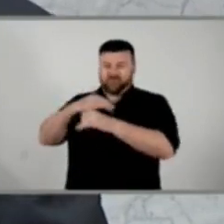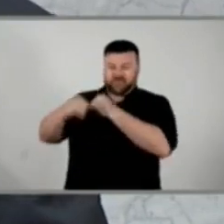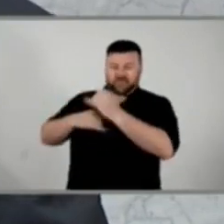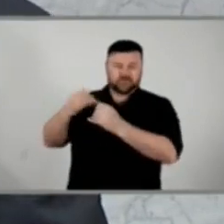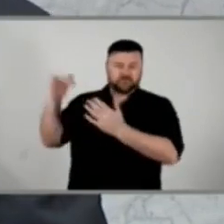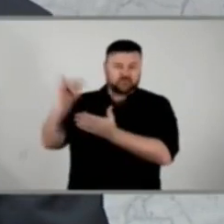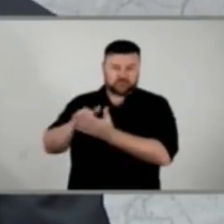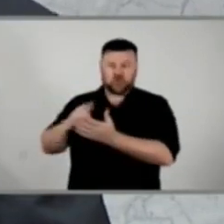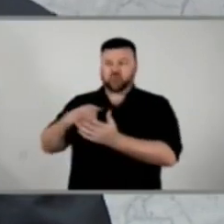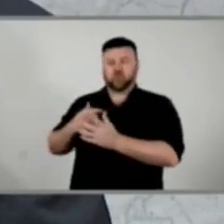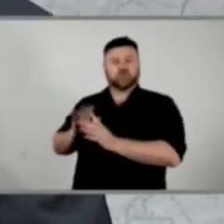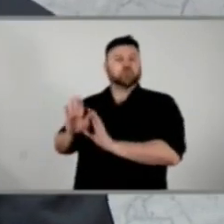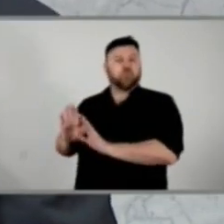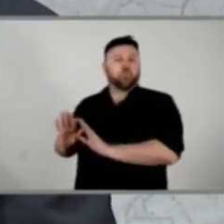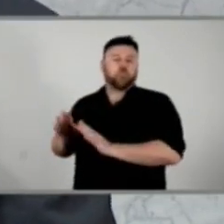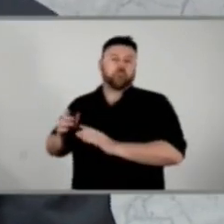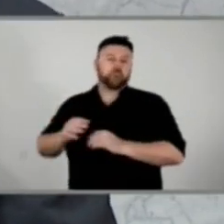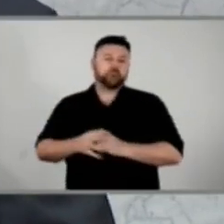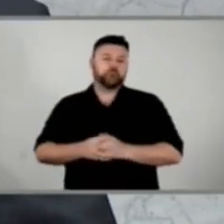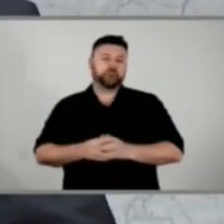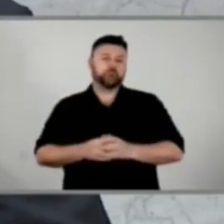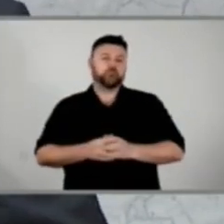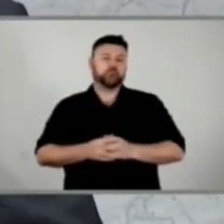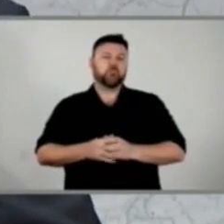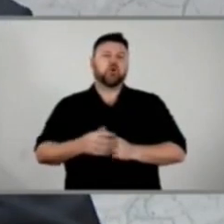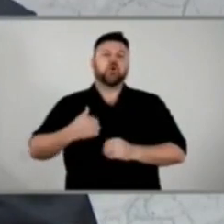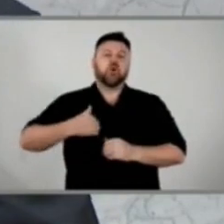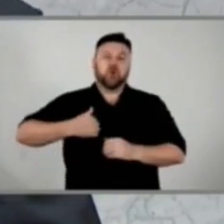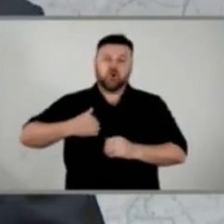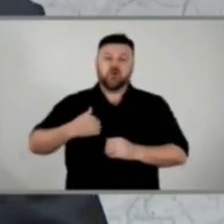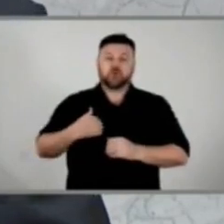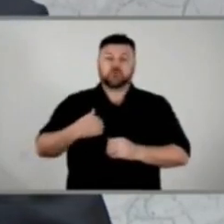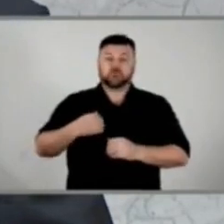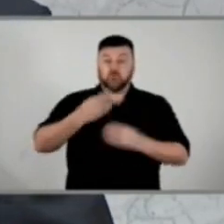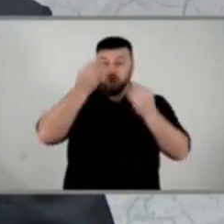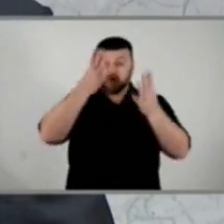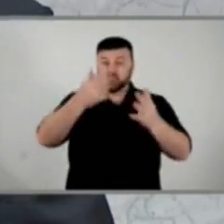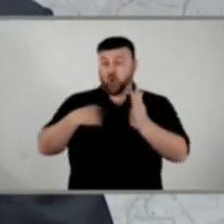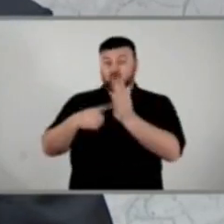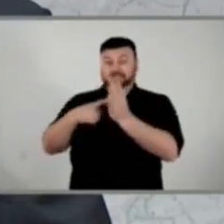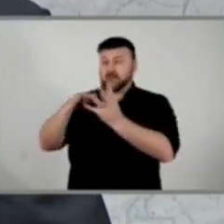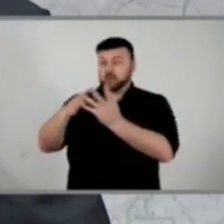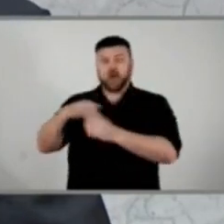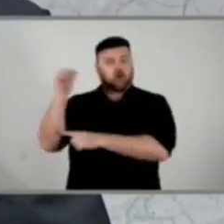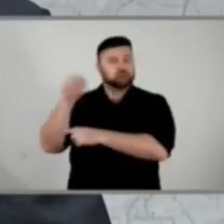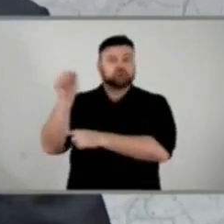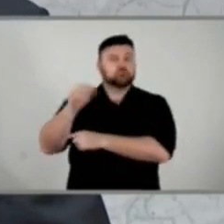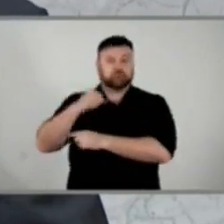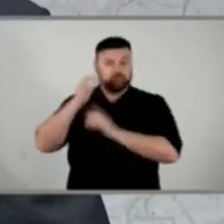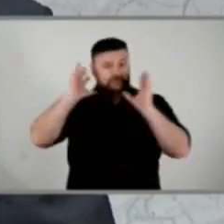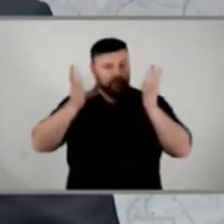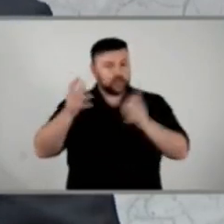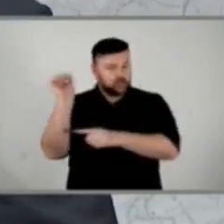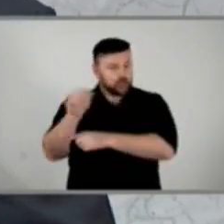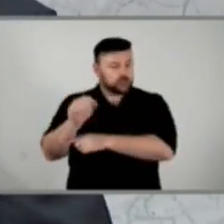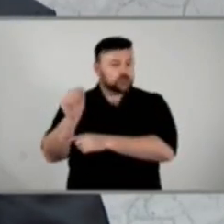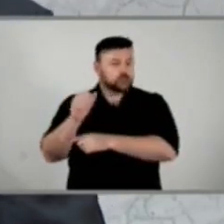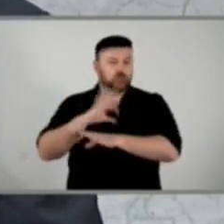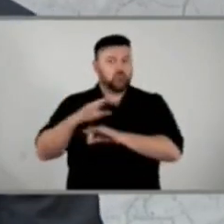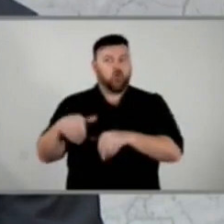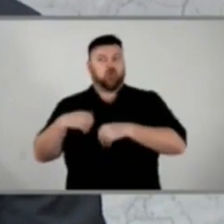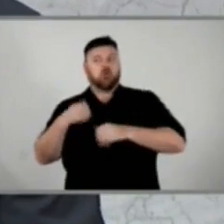But I just wanted to be clear that there is no lack of willingness on the Tasmanians' part to be part of that process. They're very, very willing, and I indeed